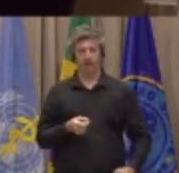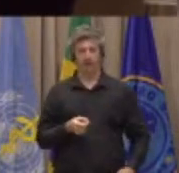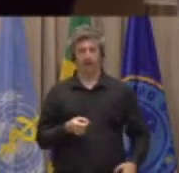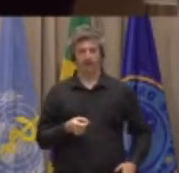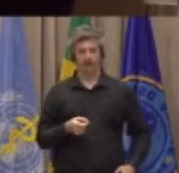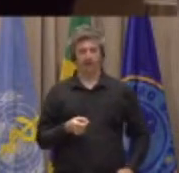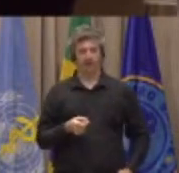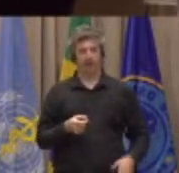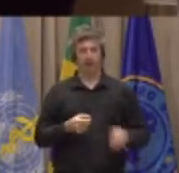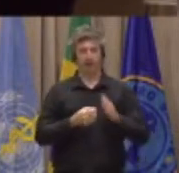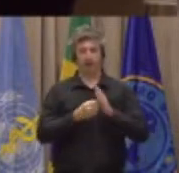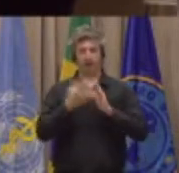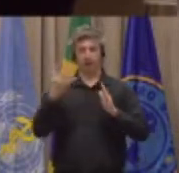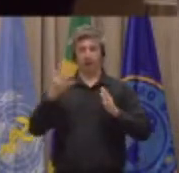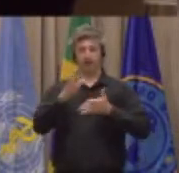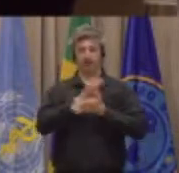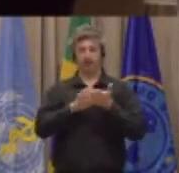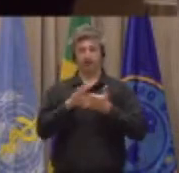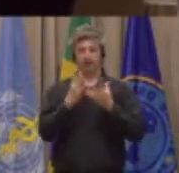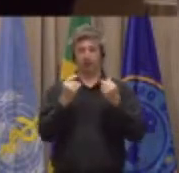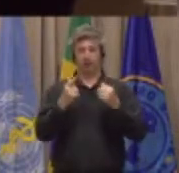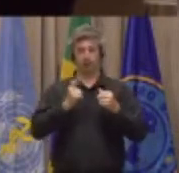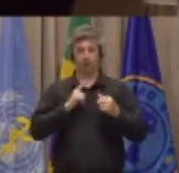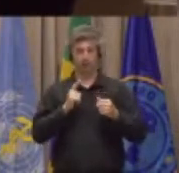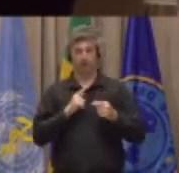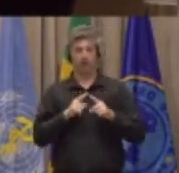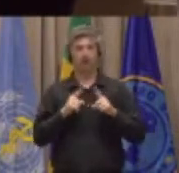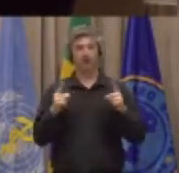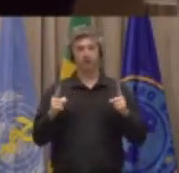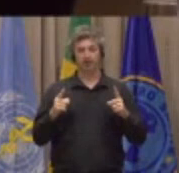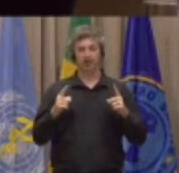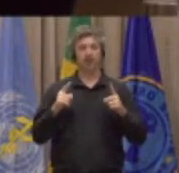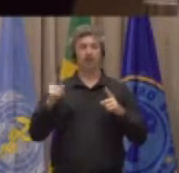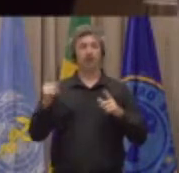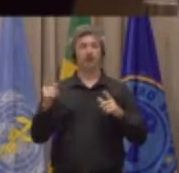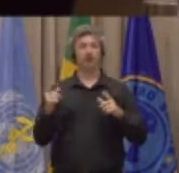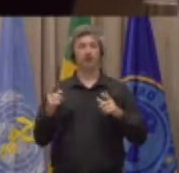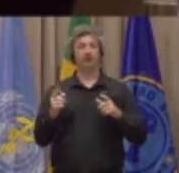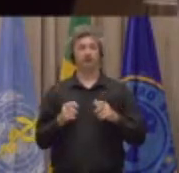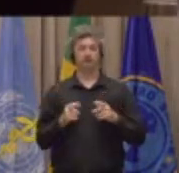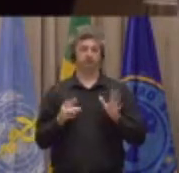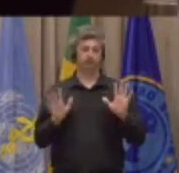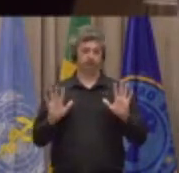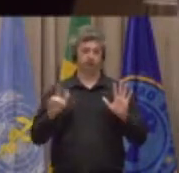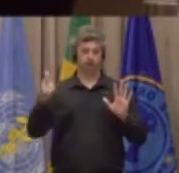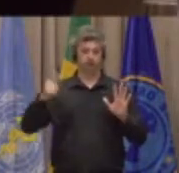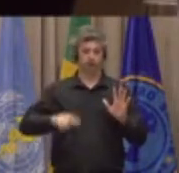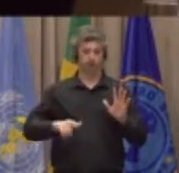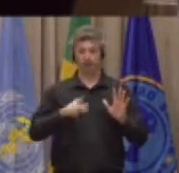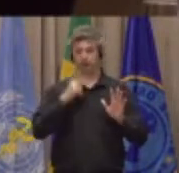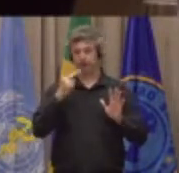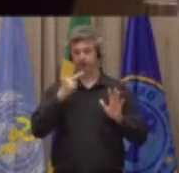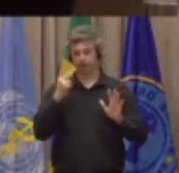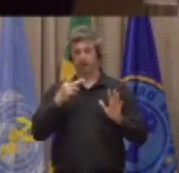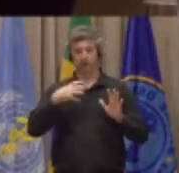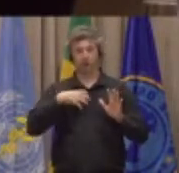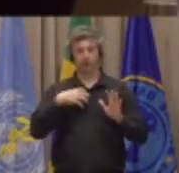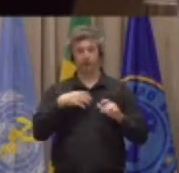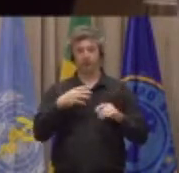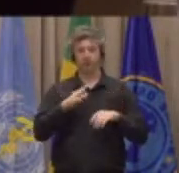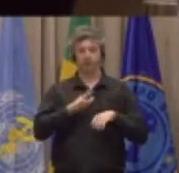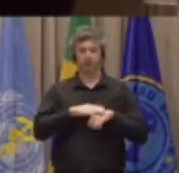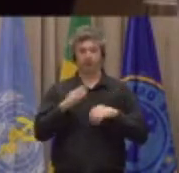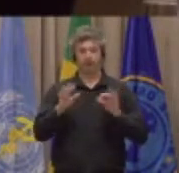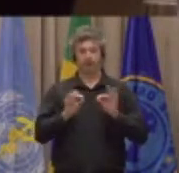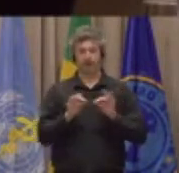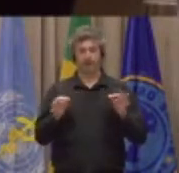The amount of data is so big, but the resource to process it, we are looking to